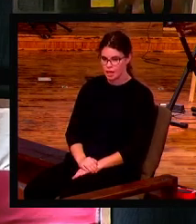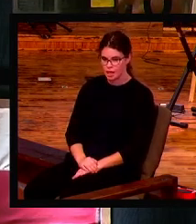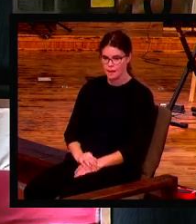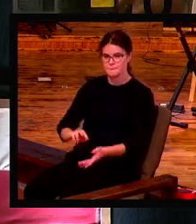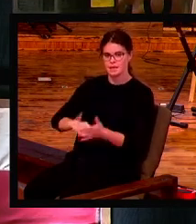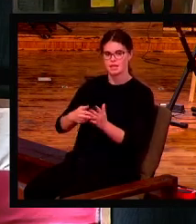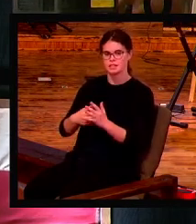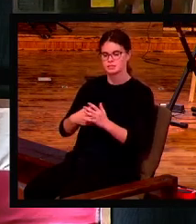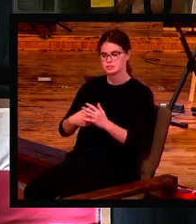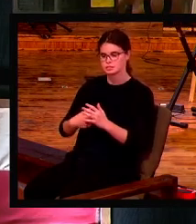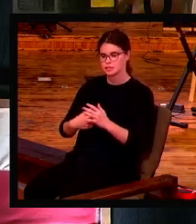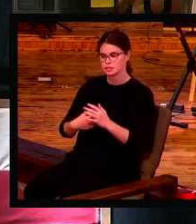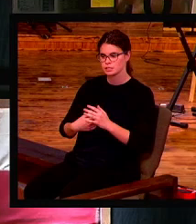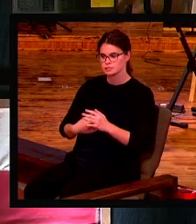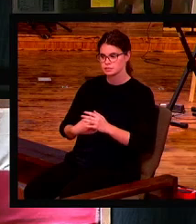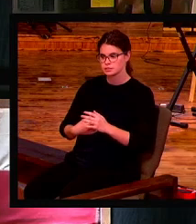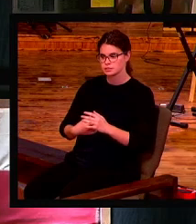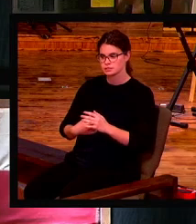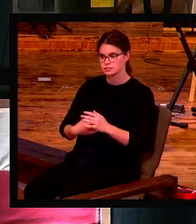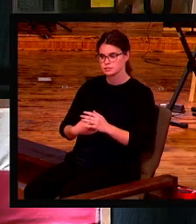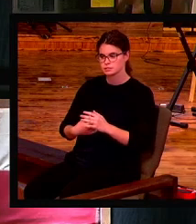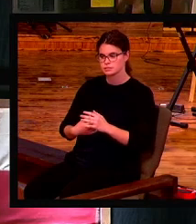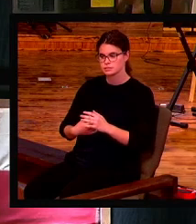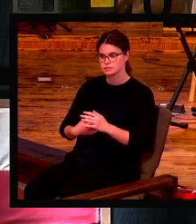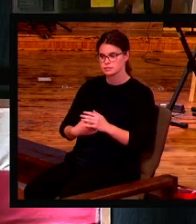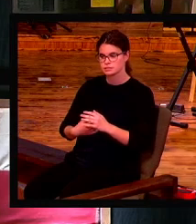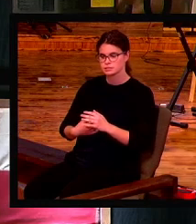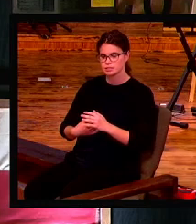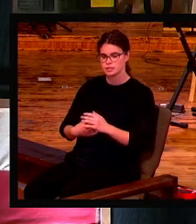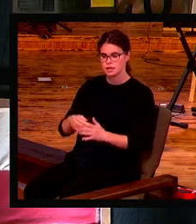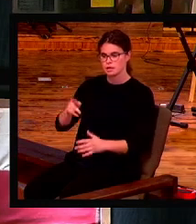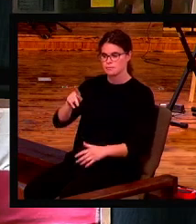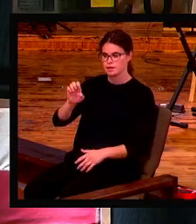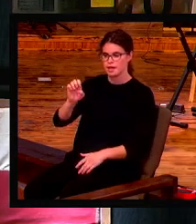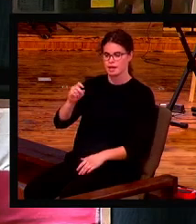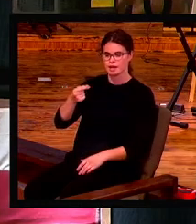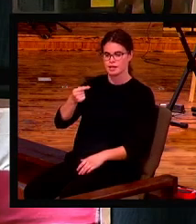Obeying God. Boom. What's your name? Peggy. Peggy. Let's clap it up for Peggy.